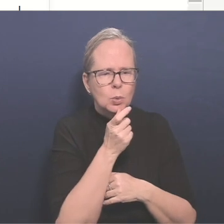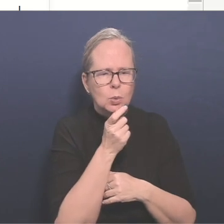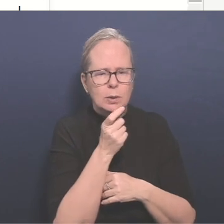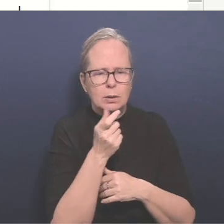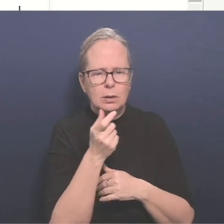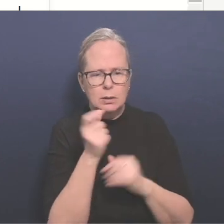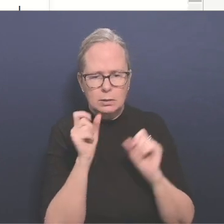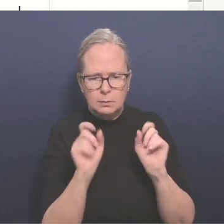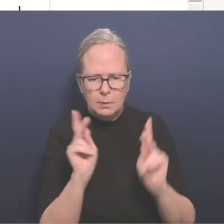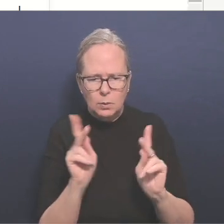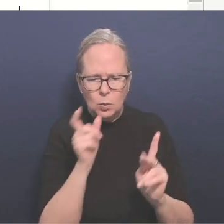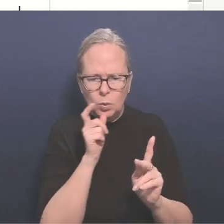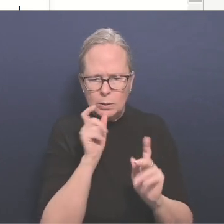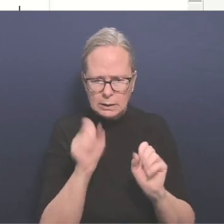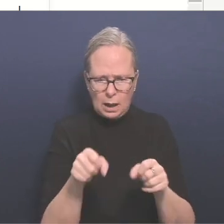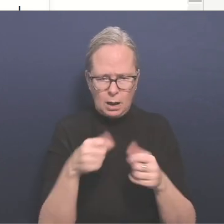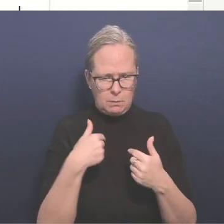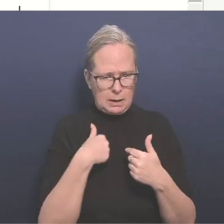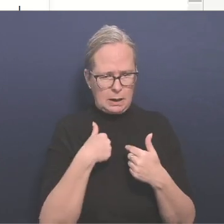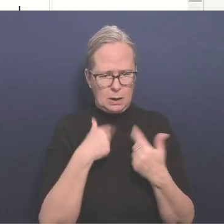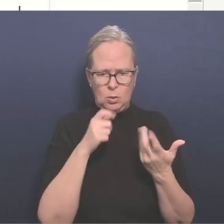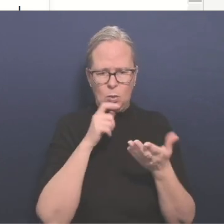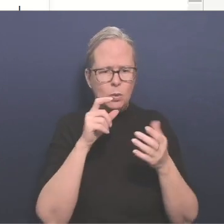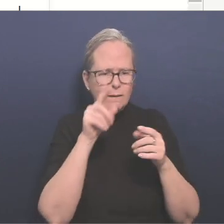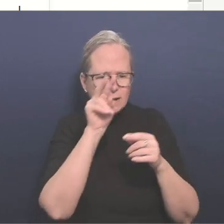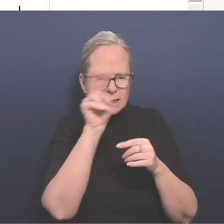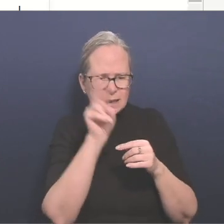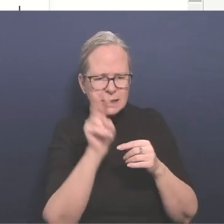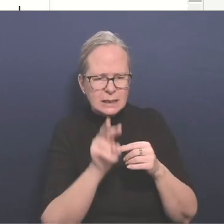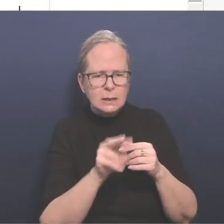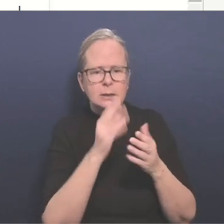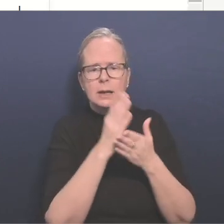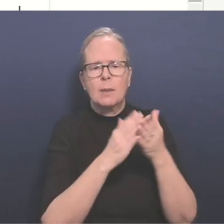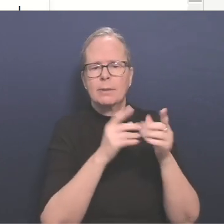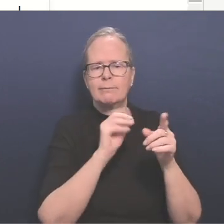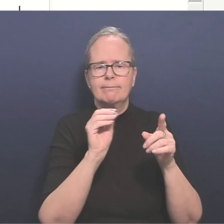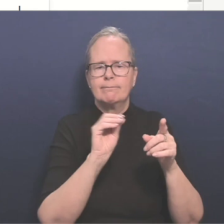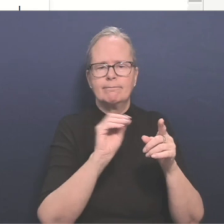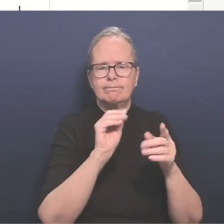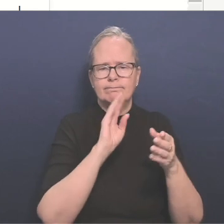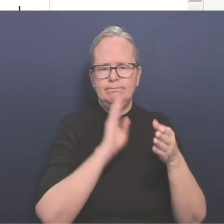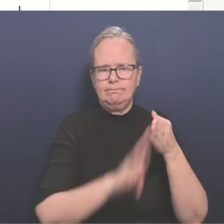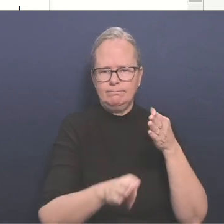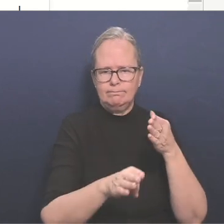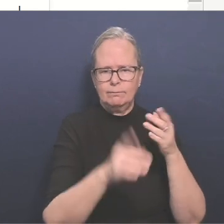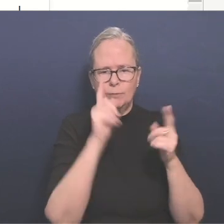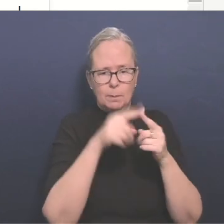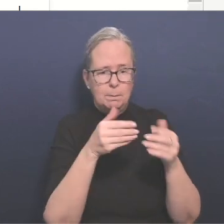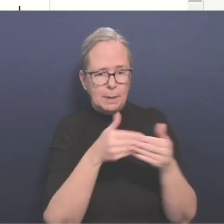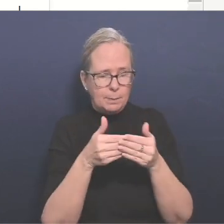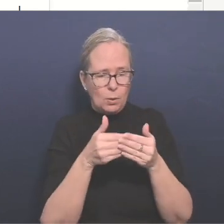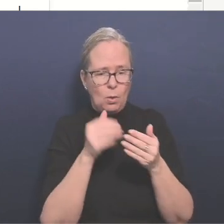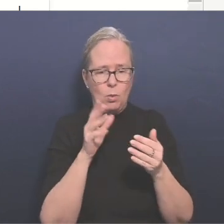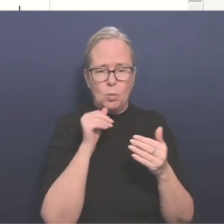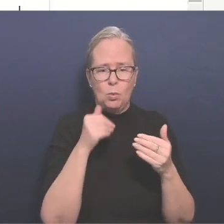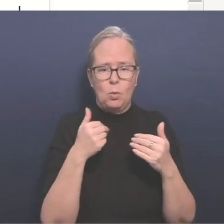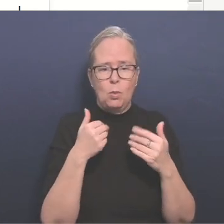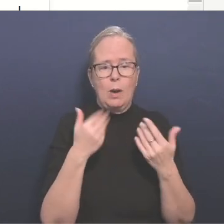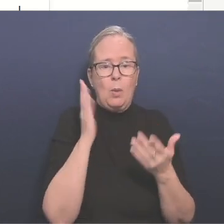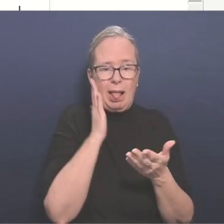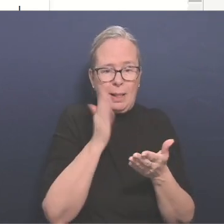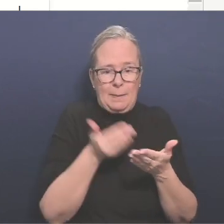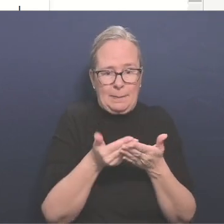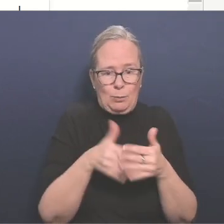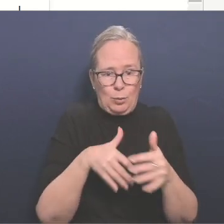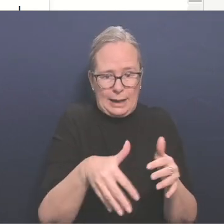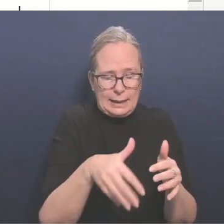of those who miss out on the 1.7 billion Canadian dollars available to support Canadians